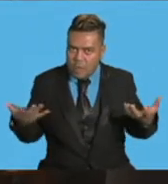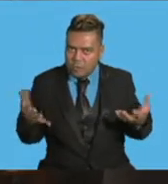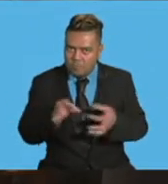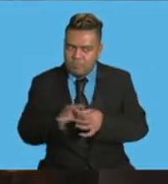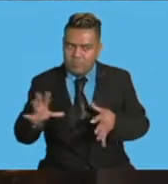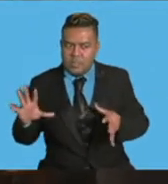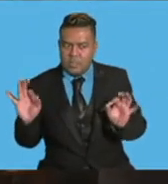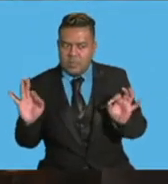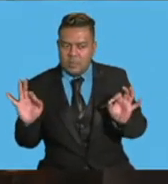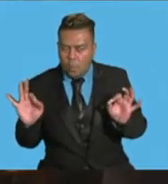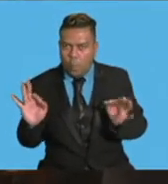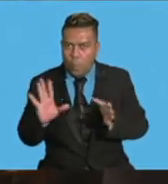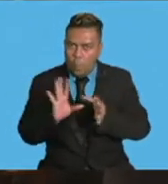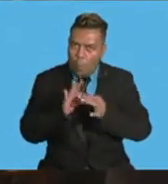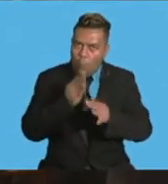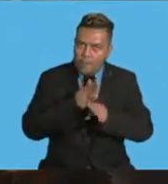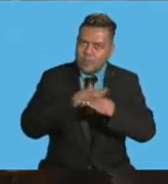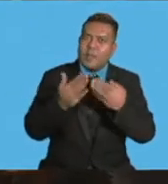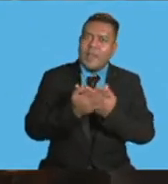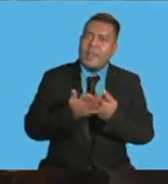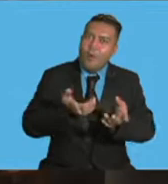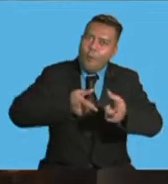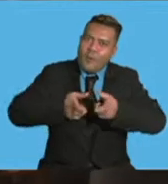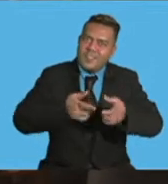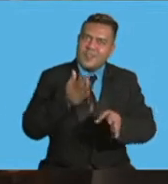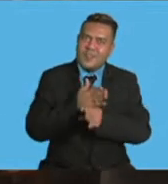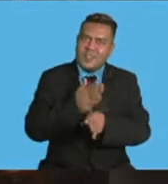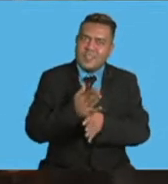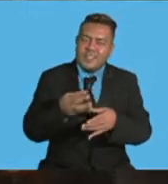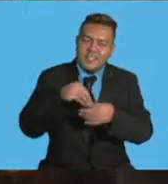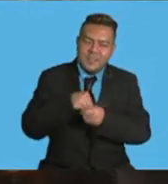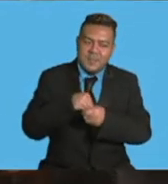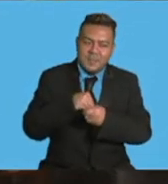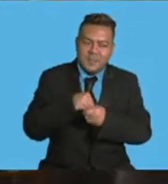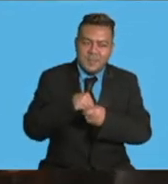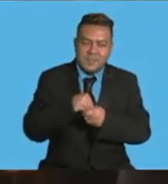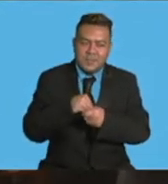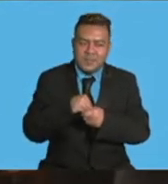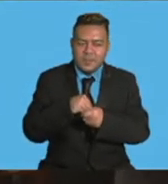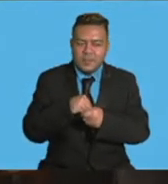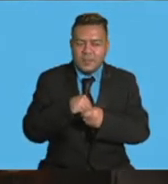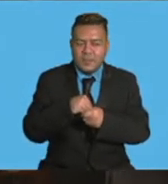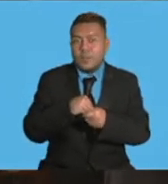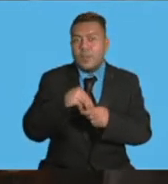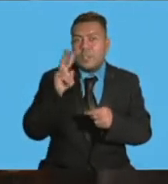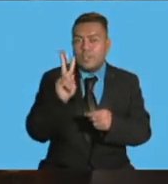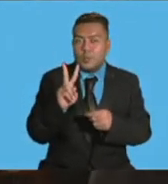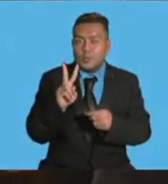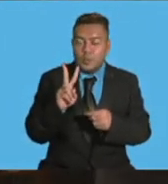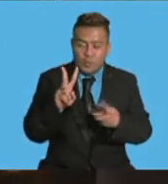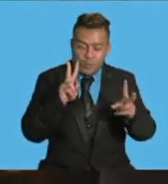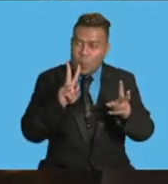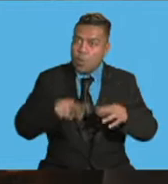It coordinates its works with the two regional search and